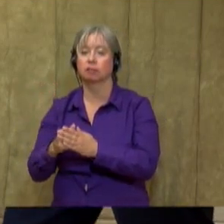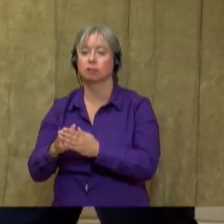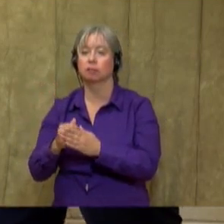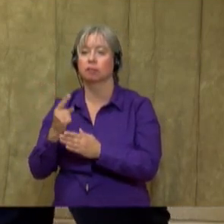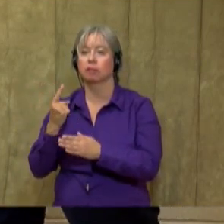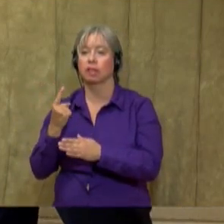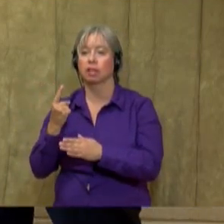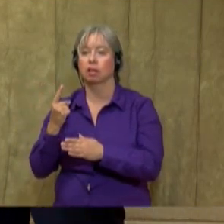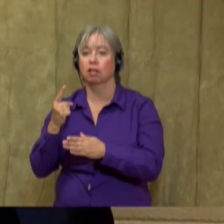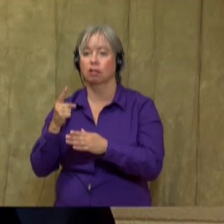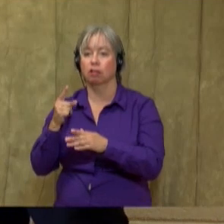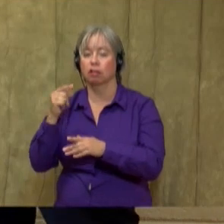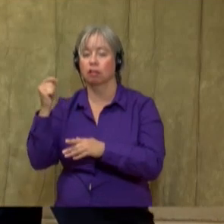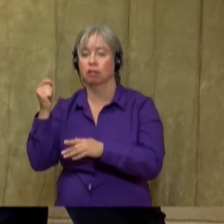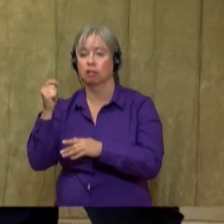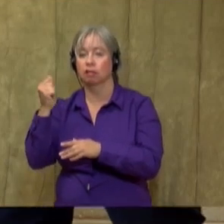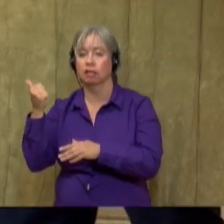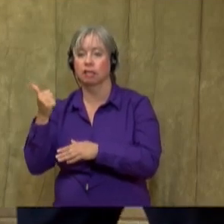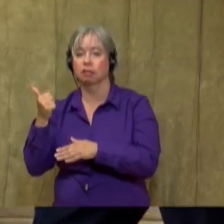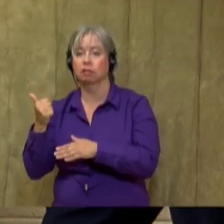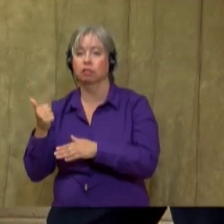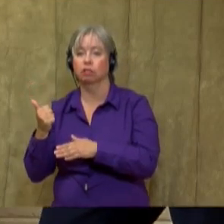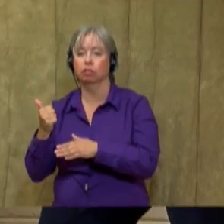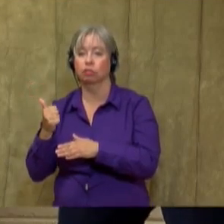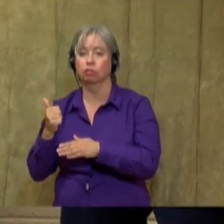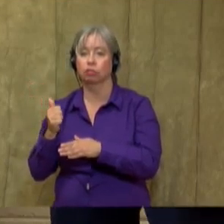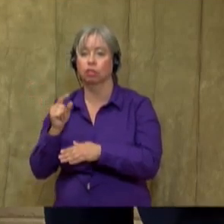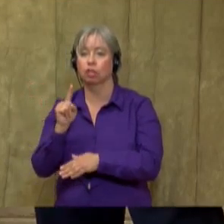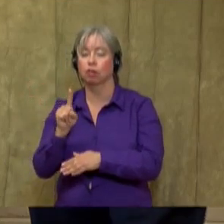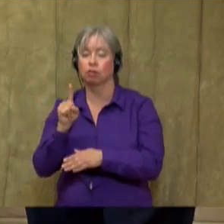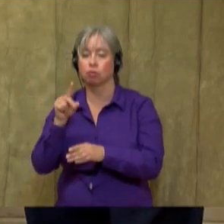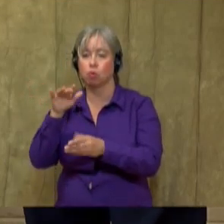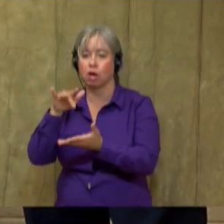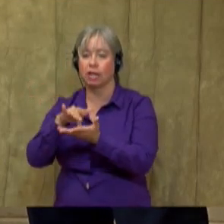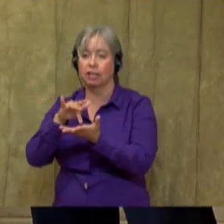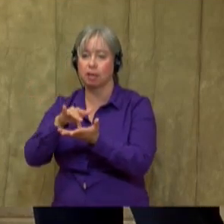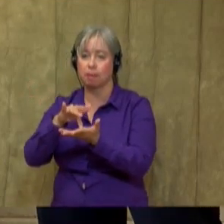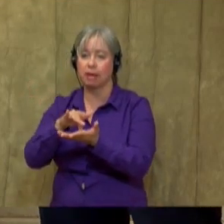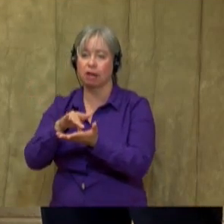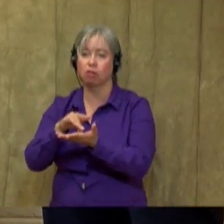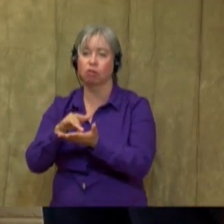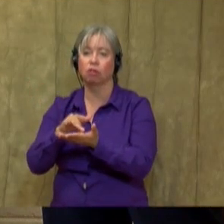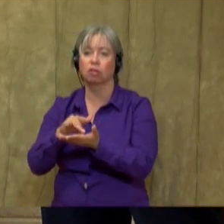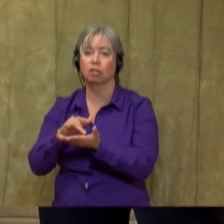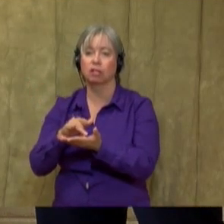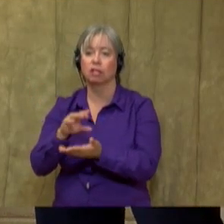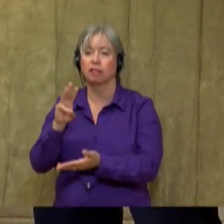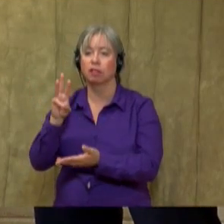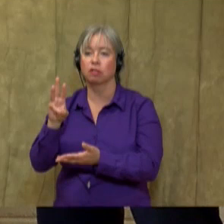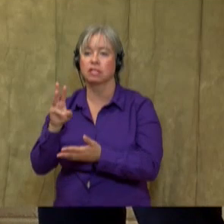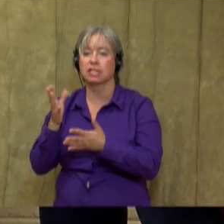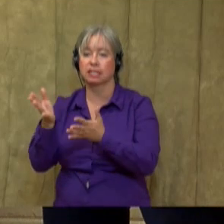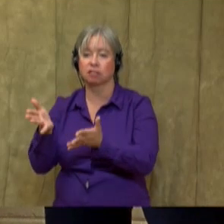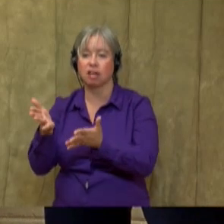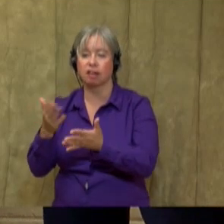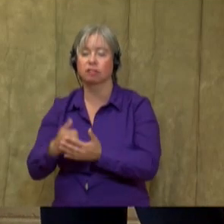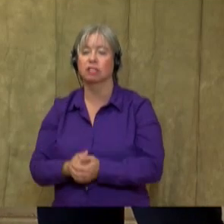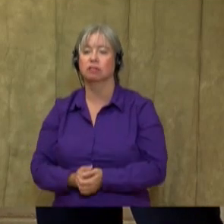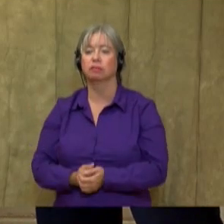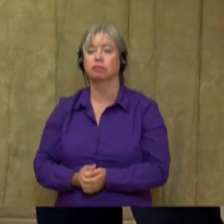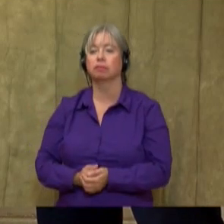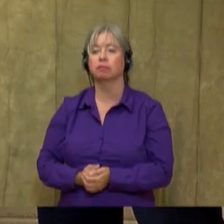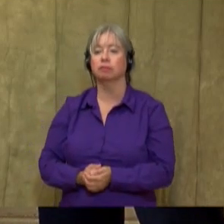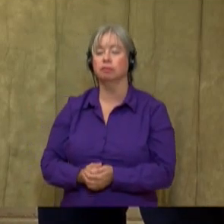then if I take away all of the cubes that have paint on them, we're left with this